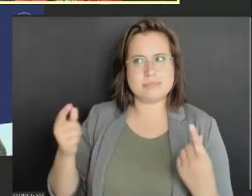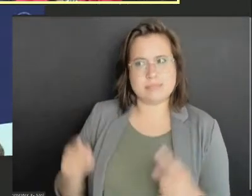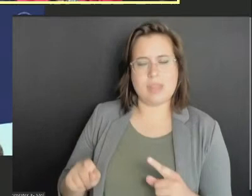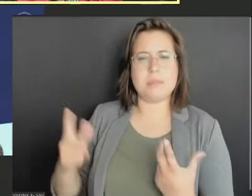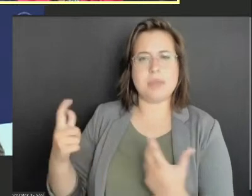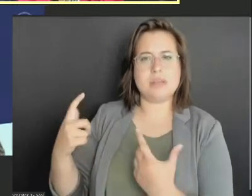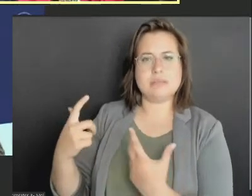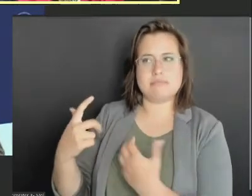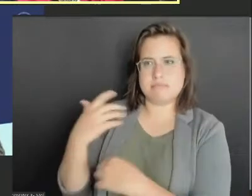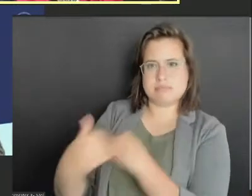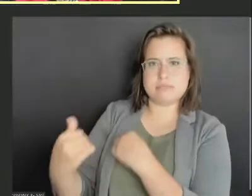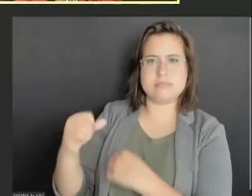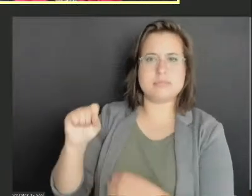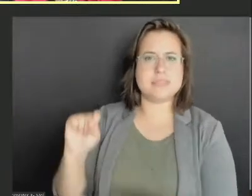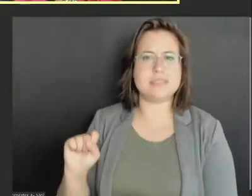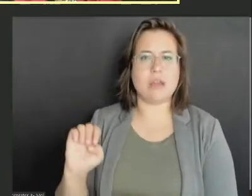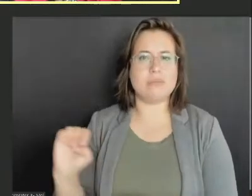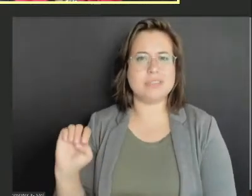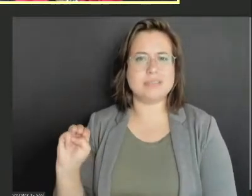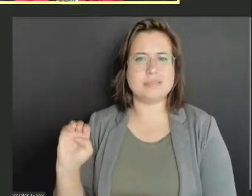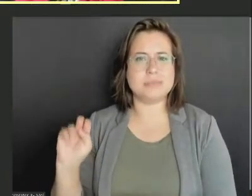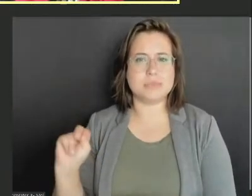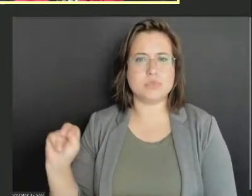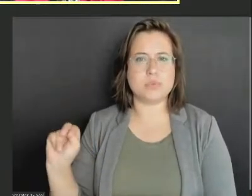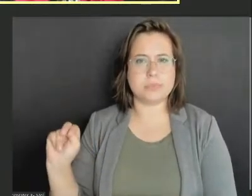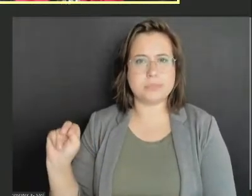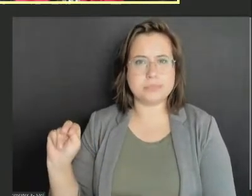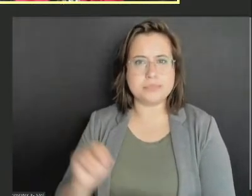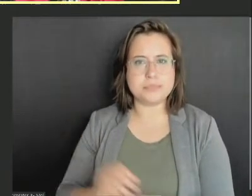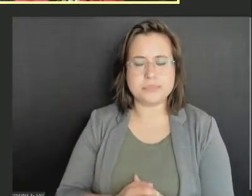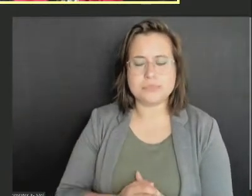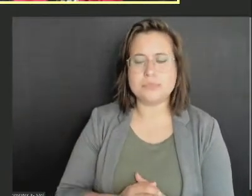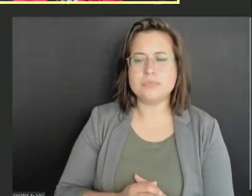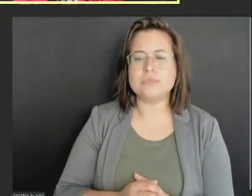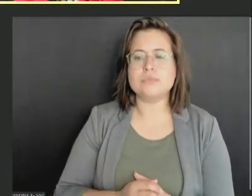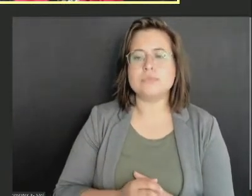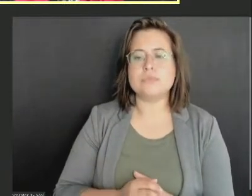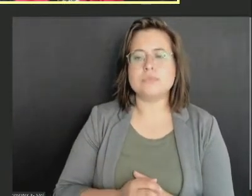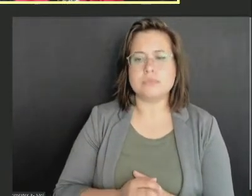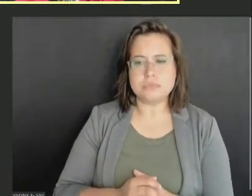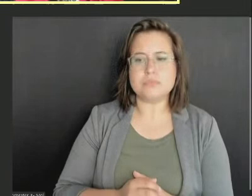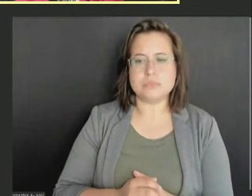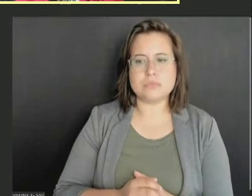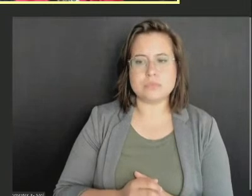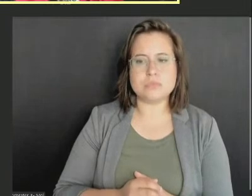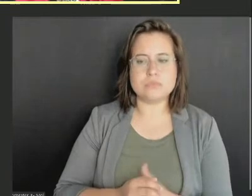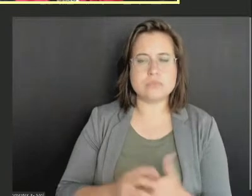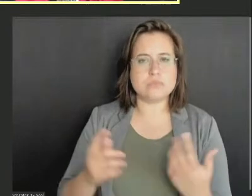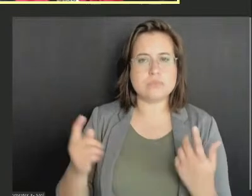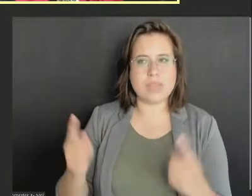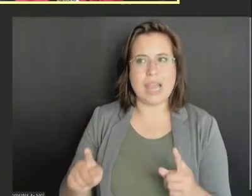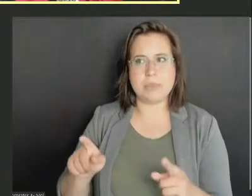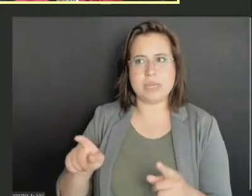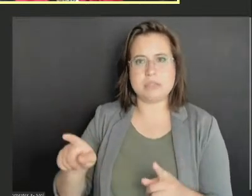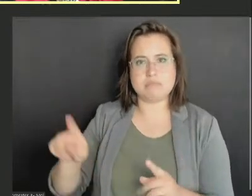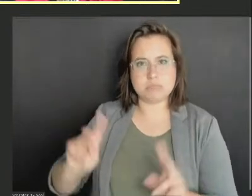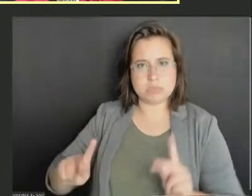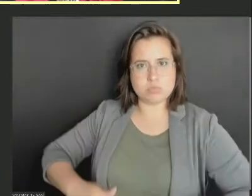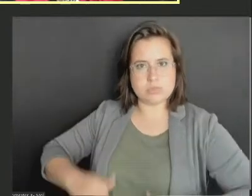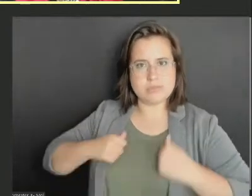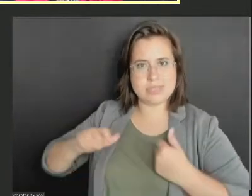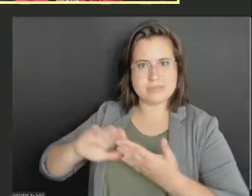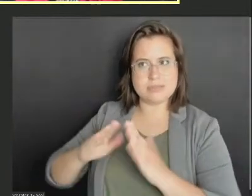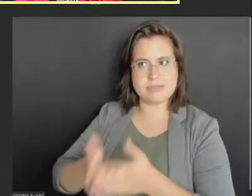in southeastern Minnesota. And it was the citizens of that town asked for my help